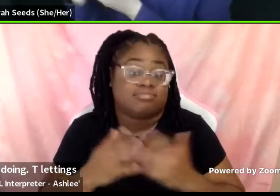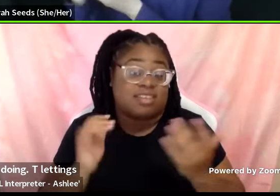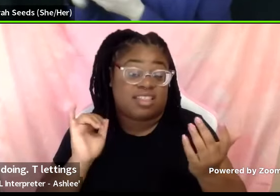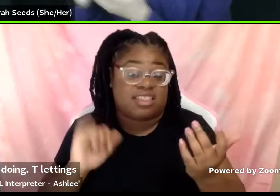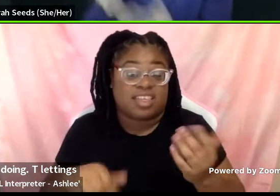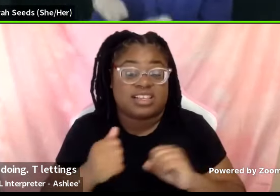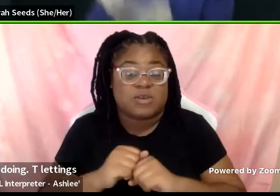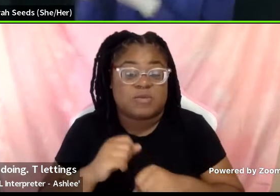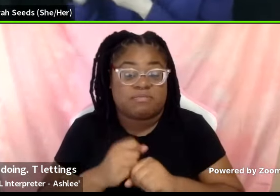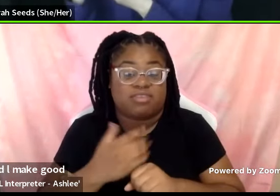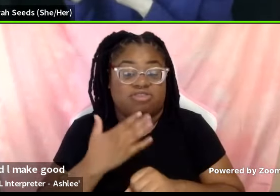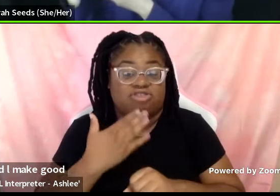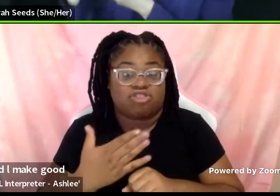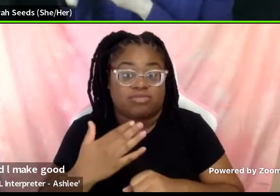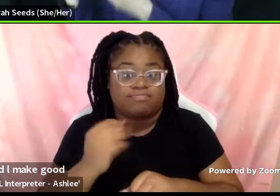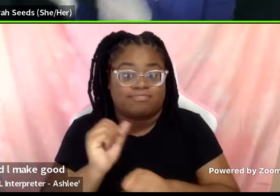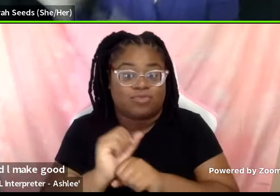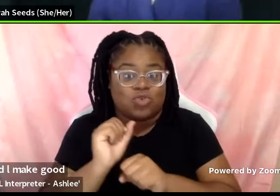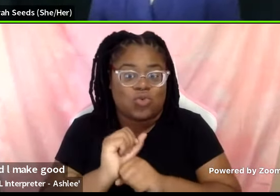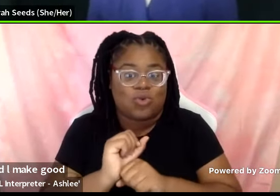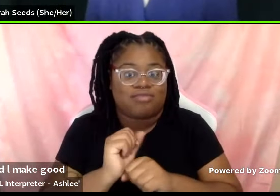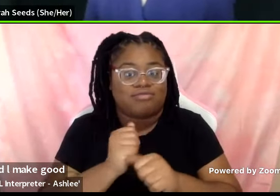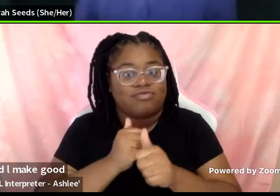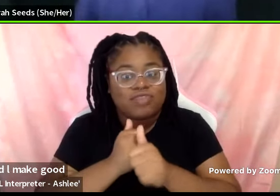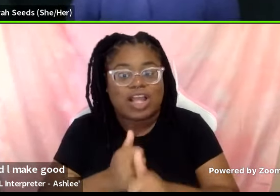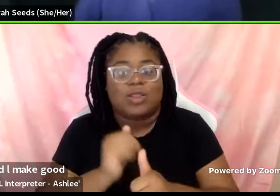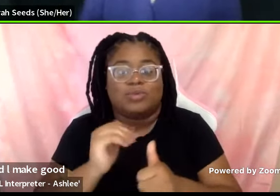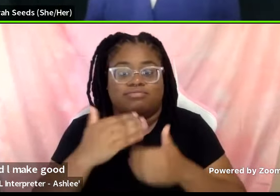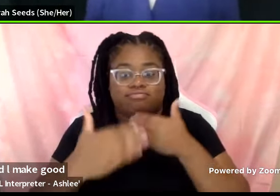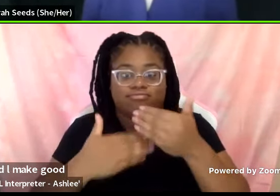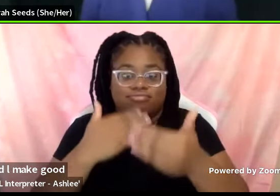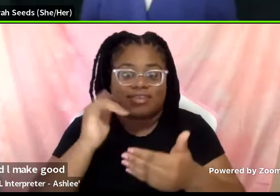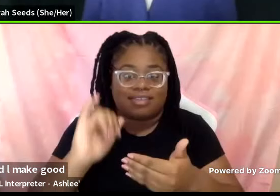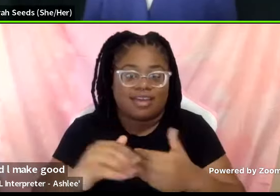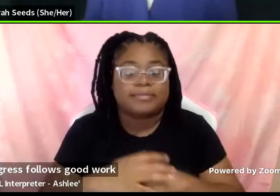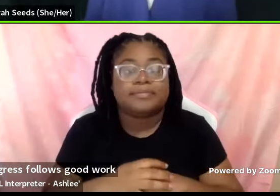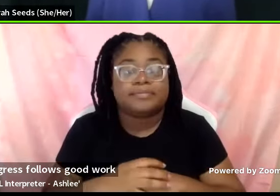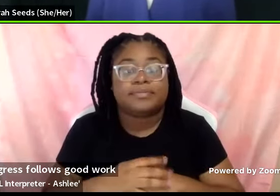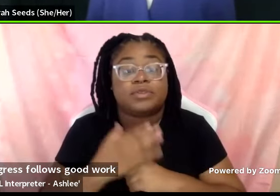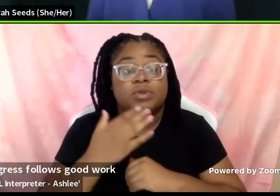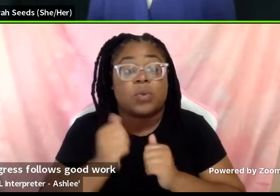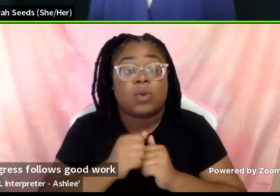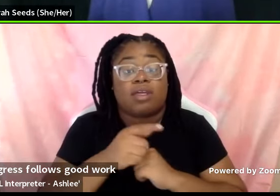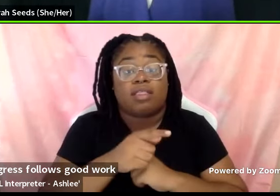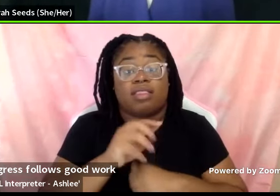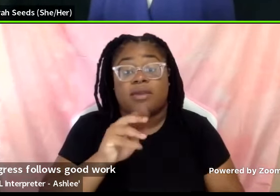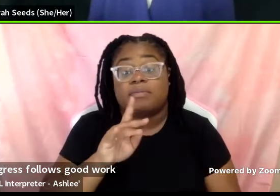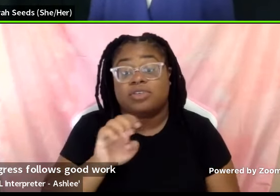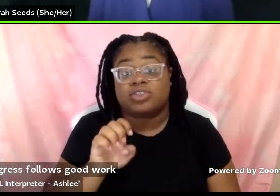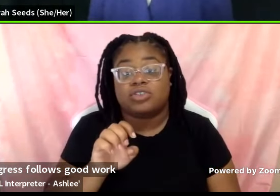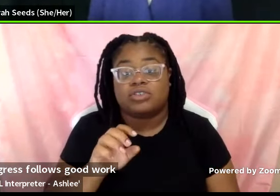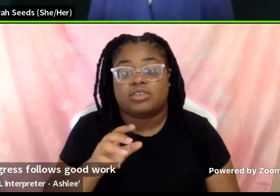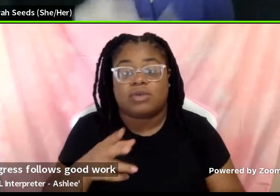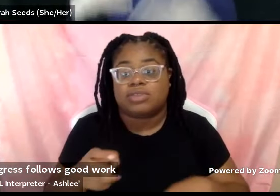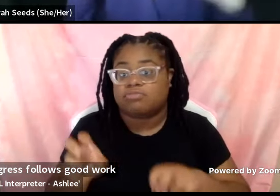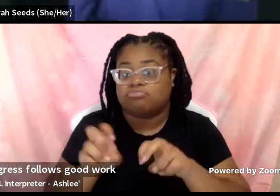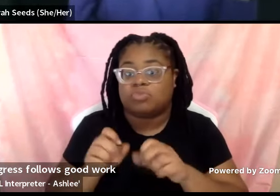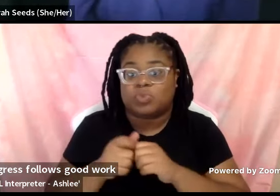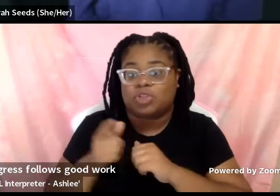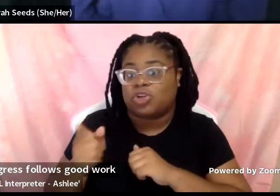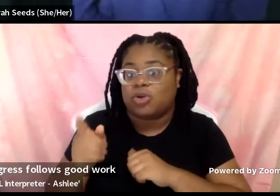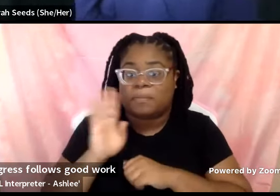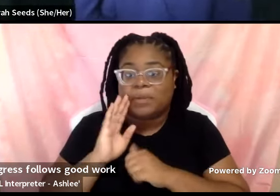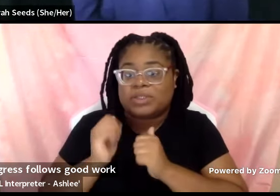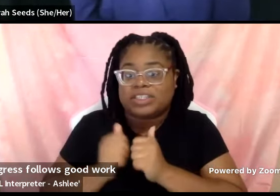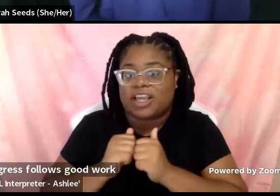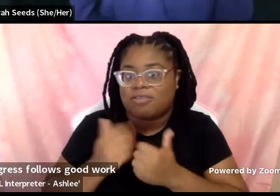will follow. Progress follows good work. So with Michelle, I was like, I'm just going to get a beer with this boo-boo, and we're going